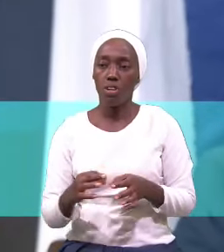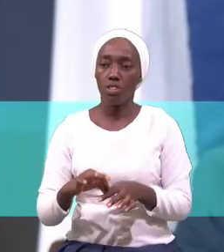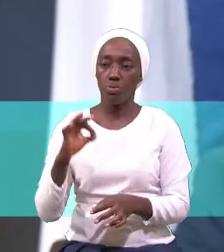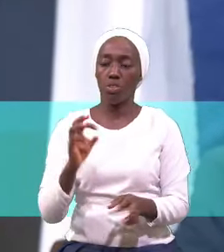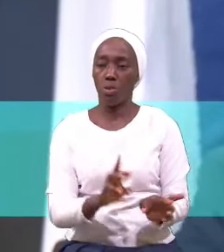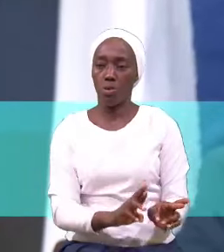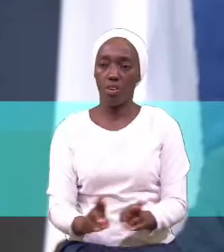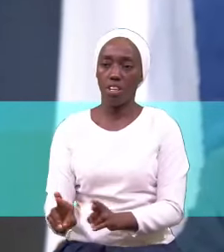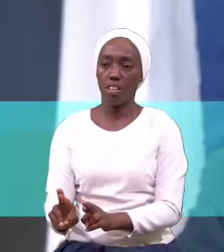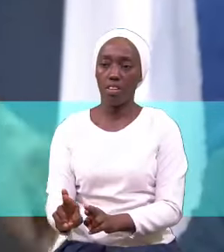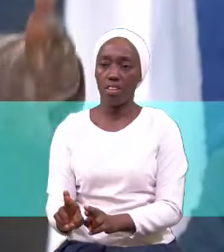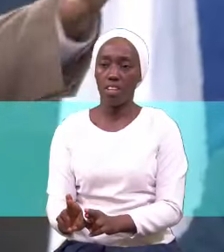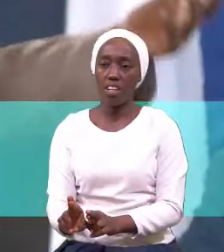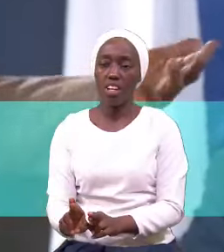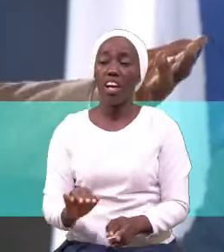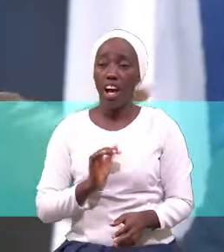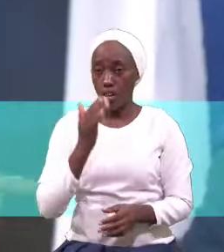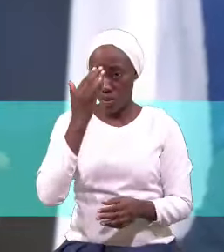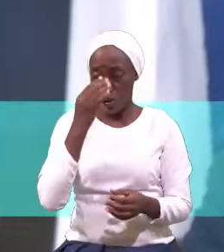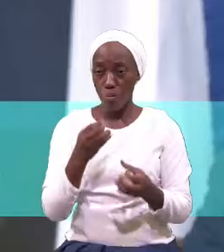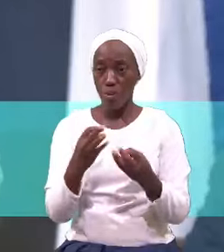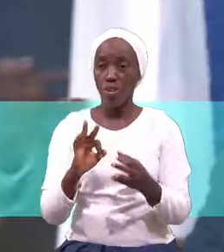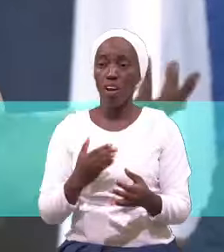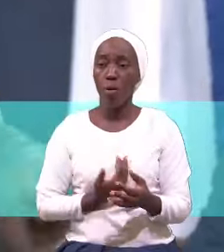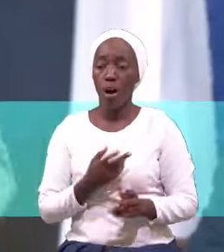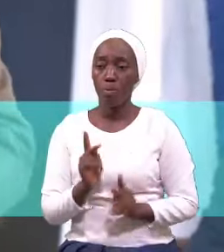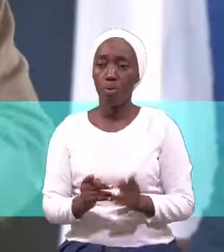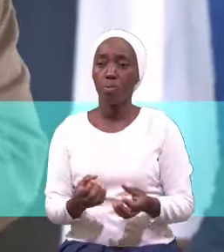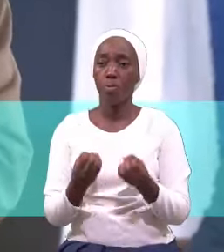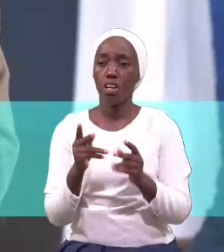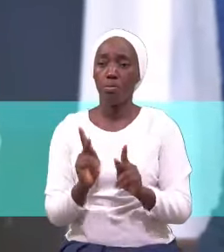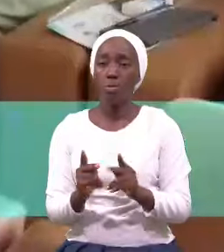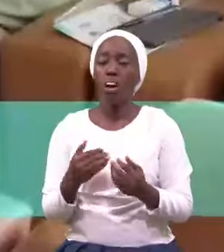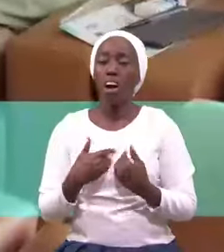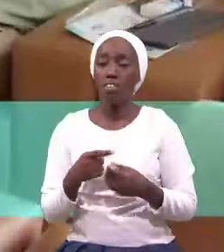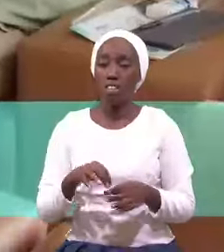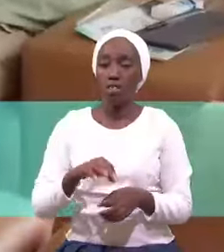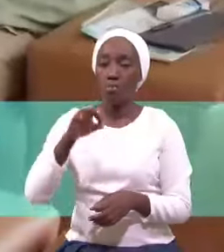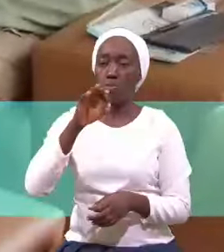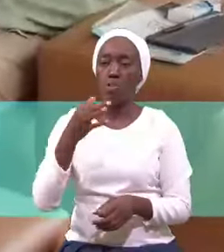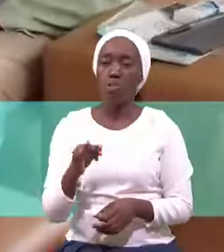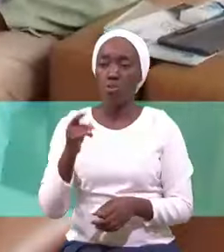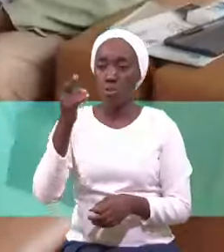I know many of our people, many people here, you have the Spirit of God.